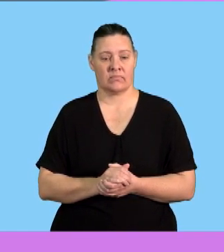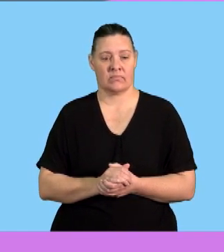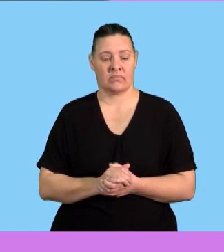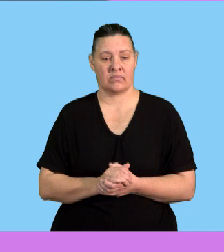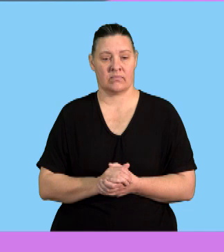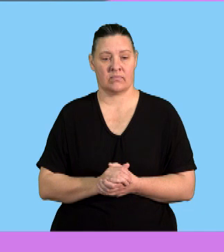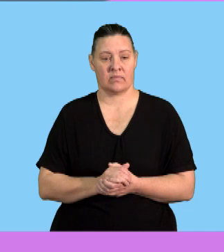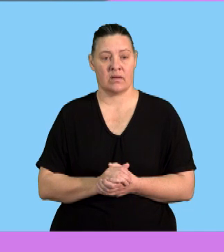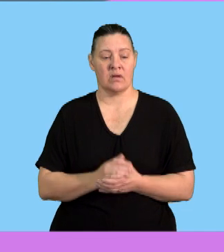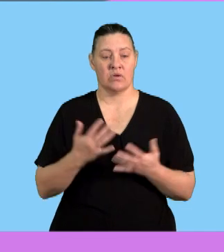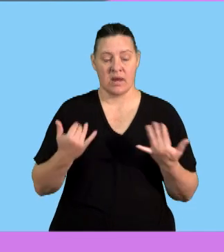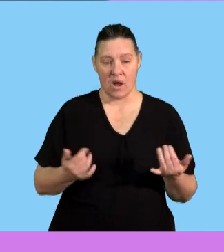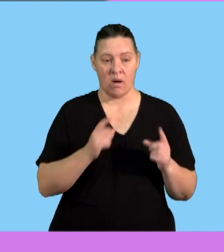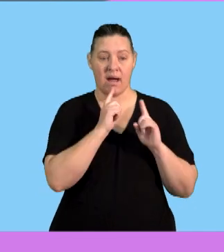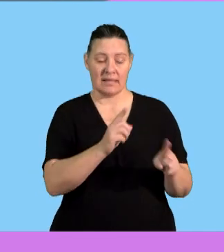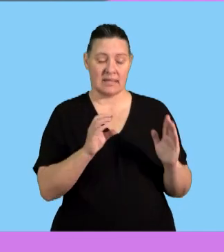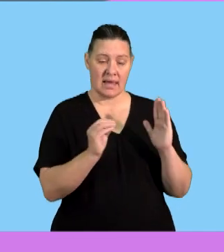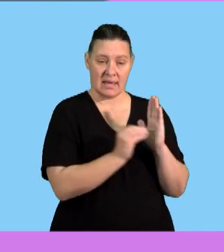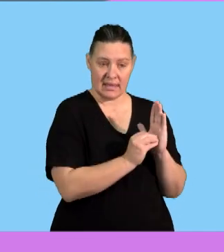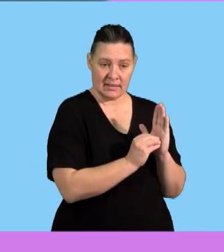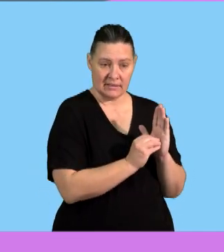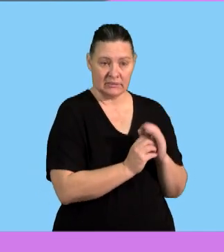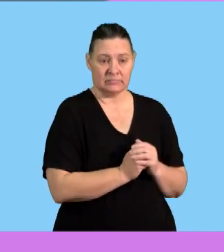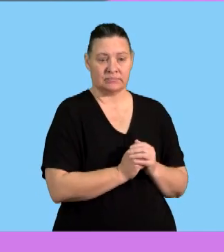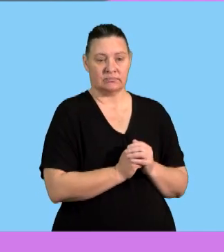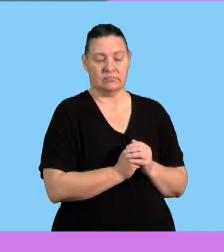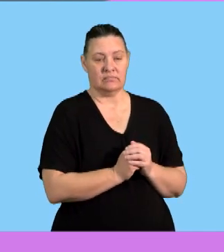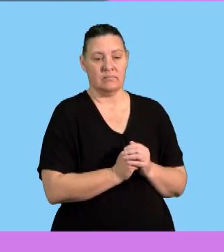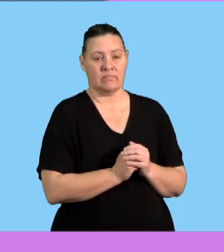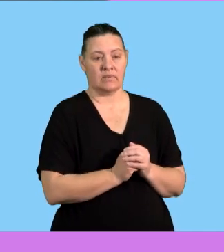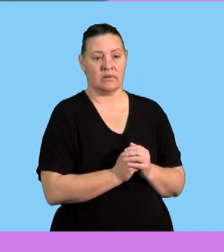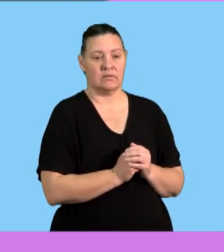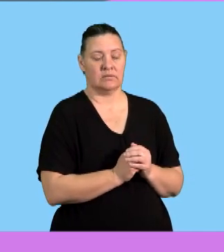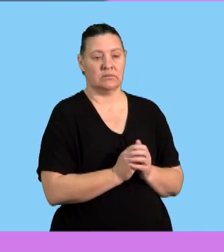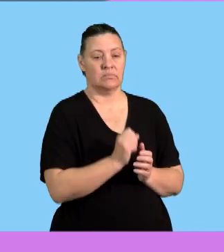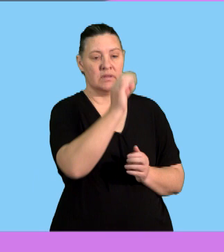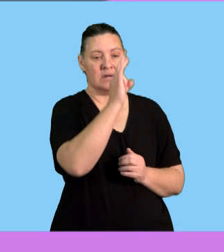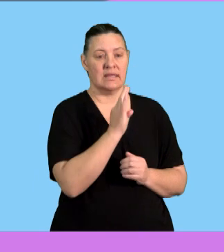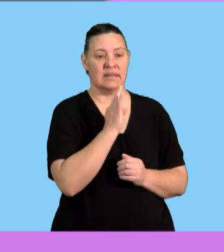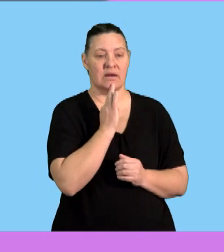128.934 liters. So now we are going to need